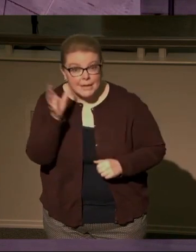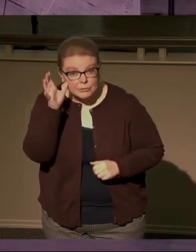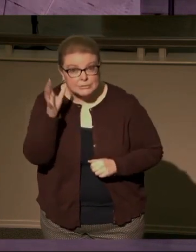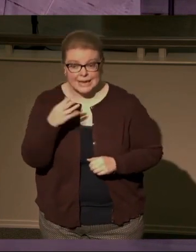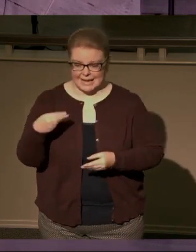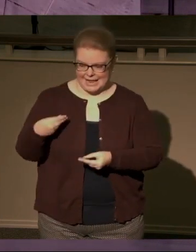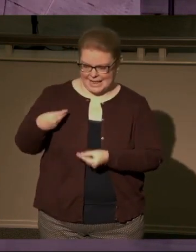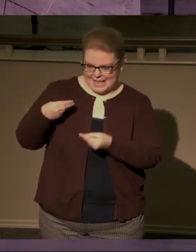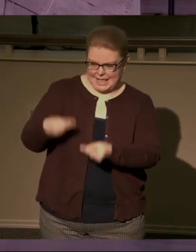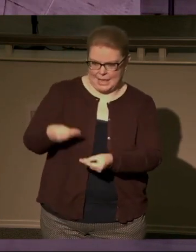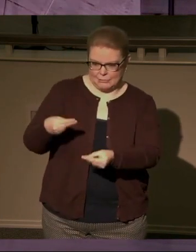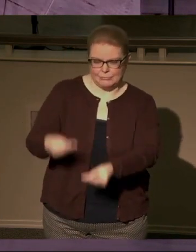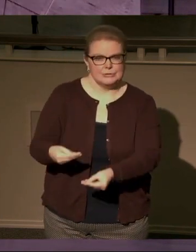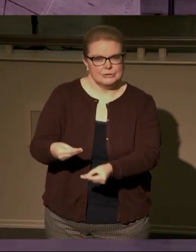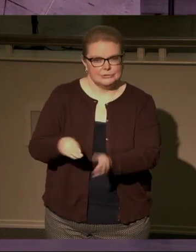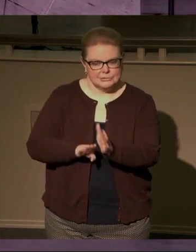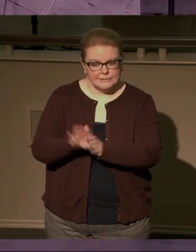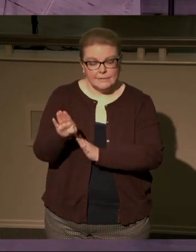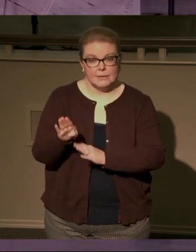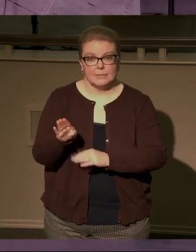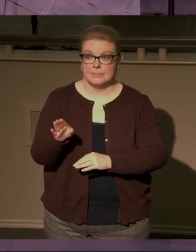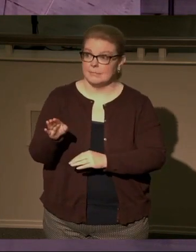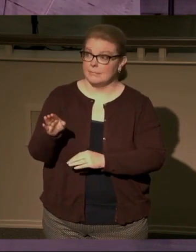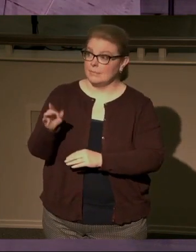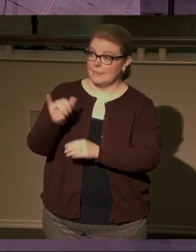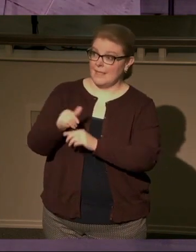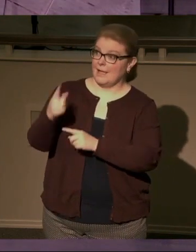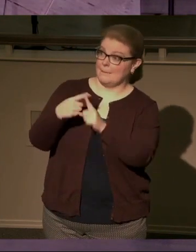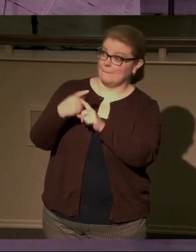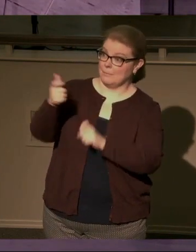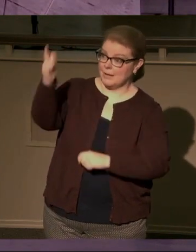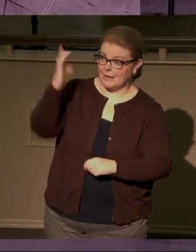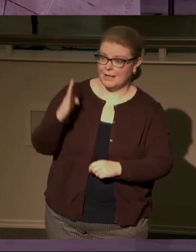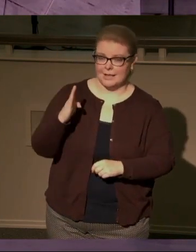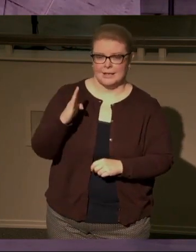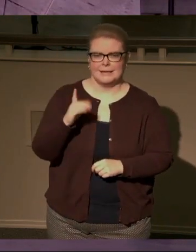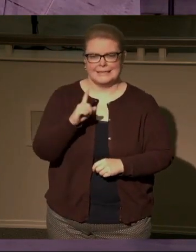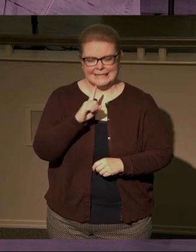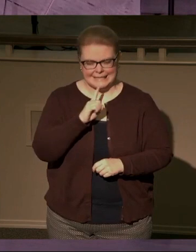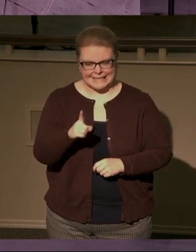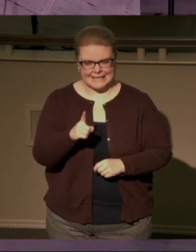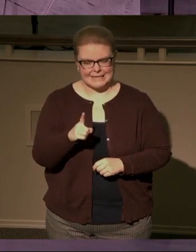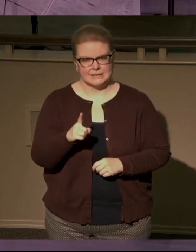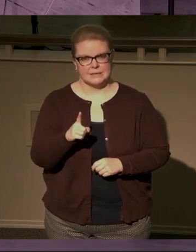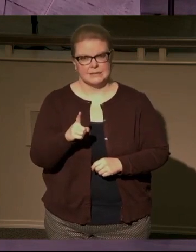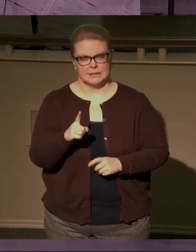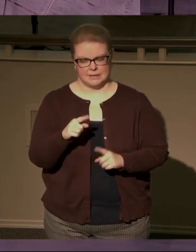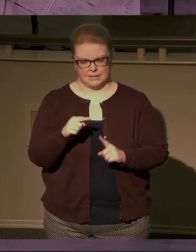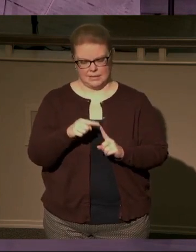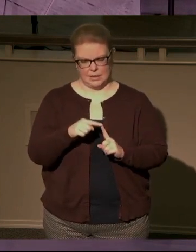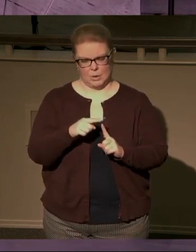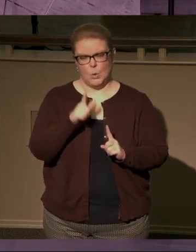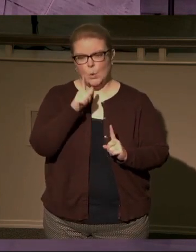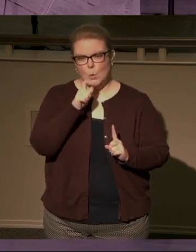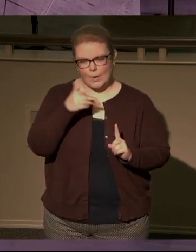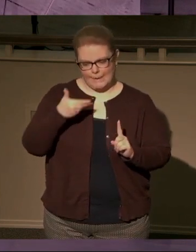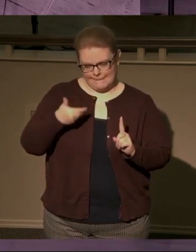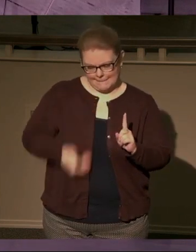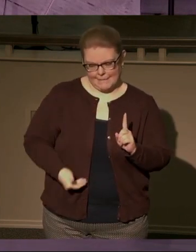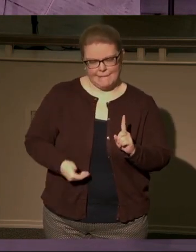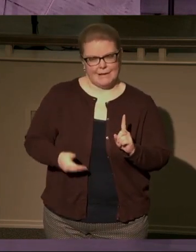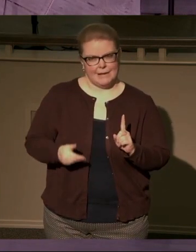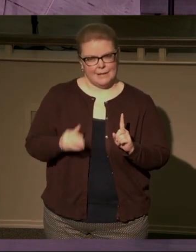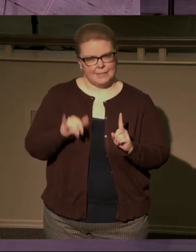heritage creation, godly heritage creation, is, in fact, the who am I question.